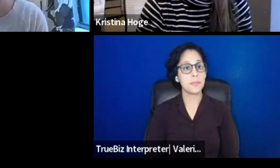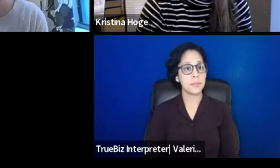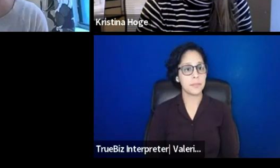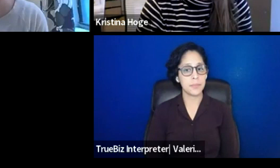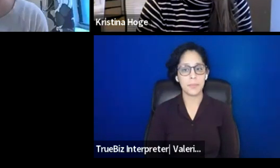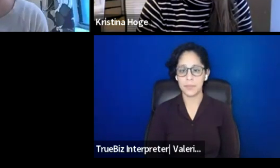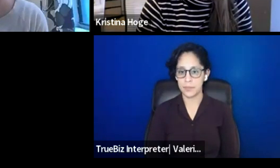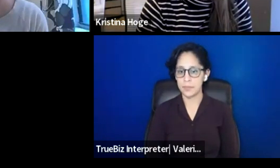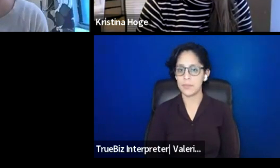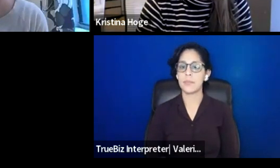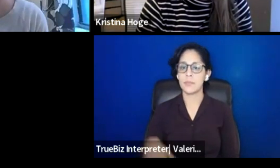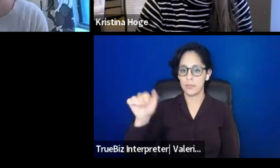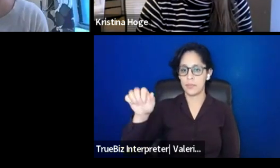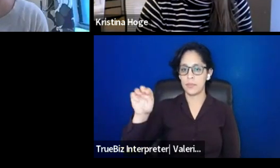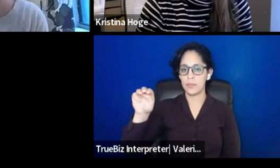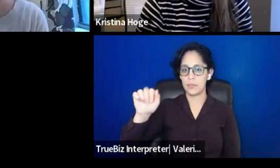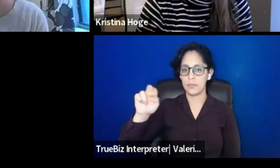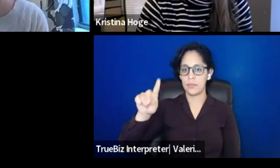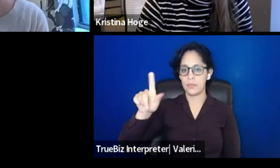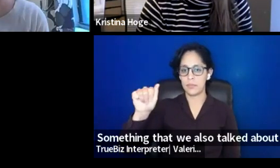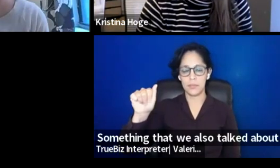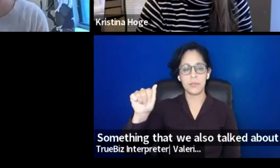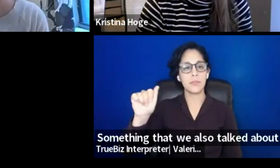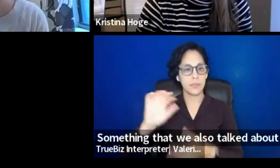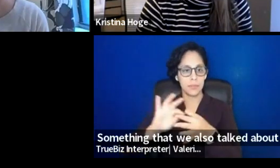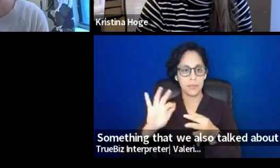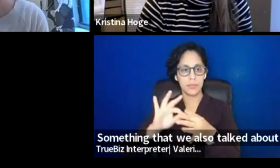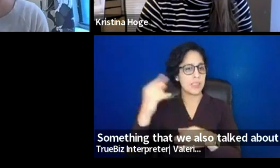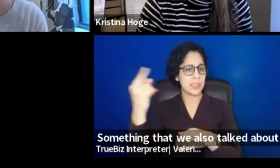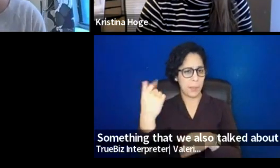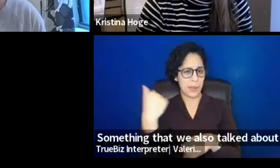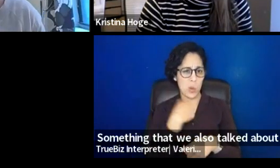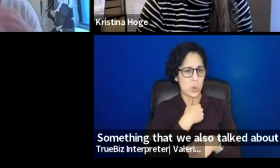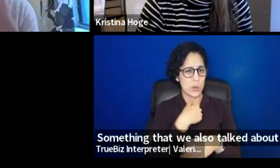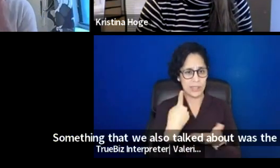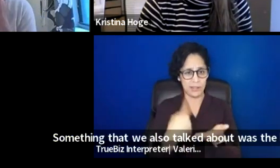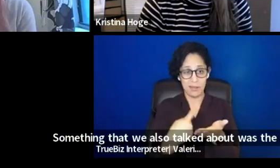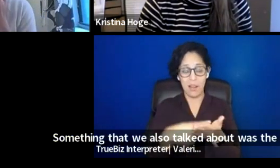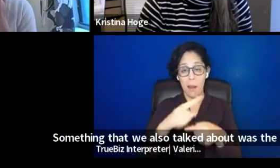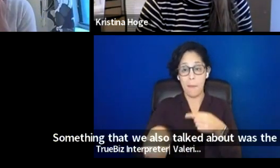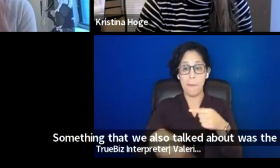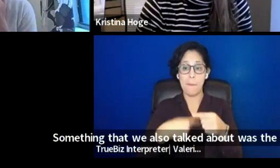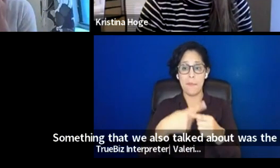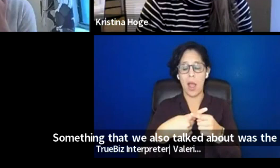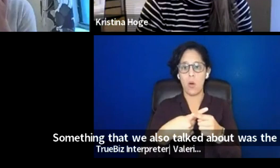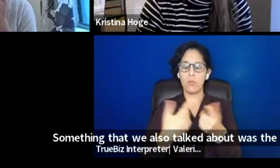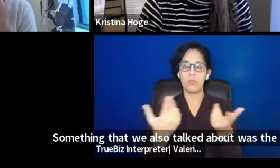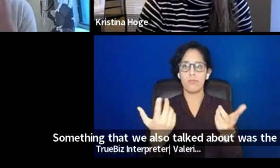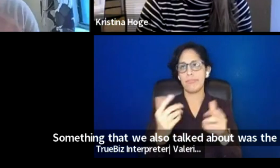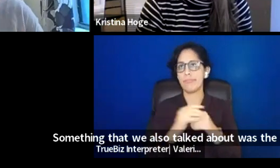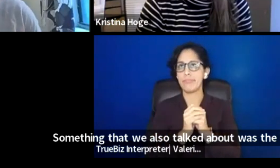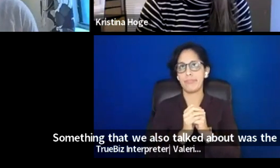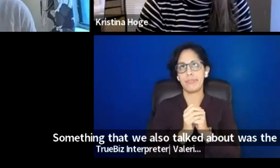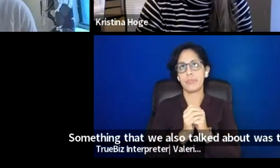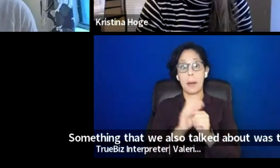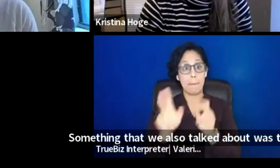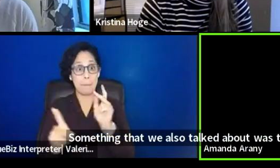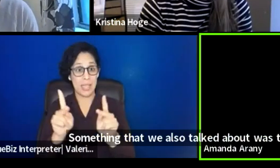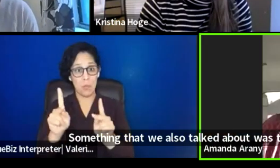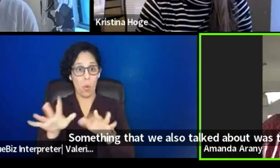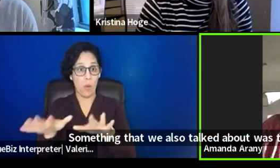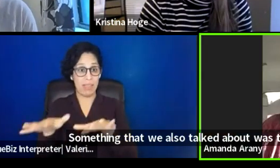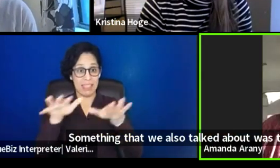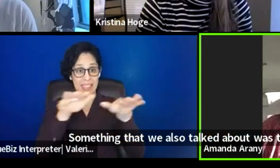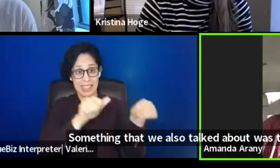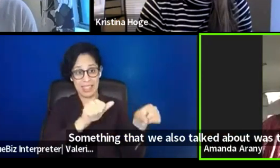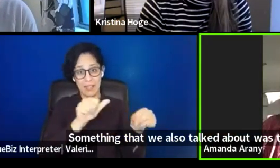Something that we also talked about was the loss of talent that comes with people leaving the industry